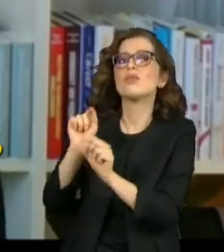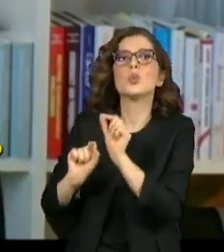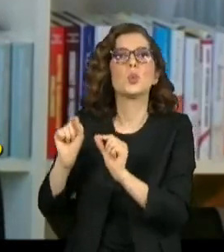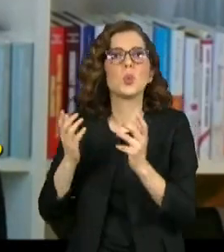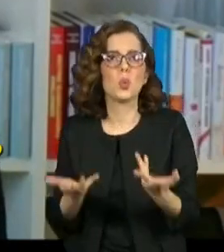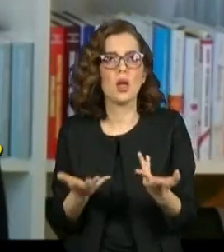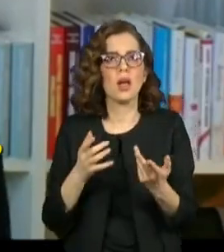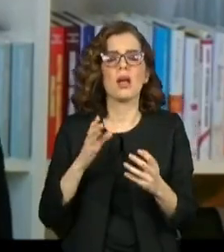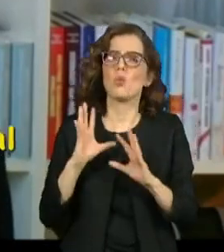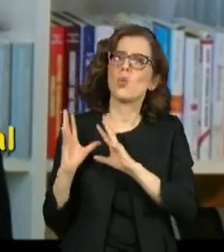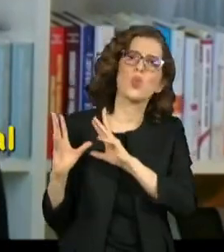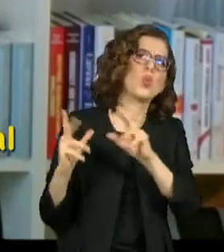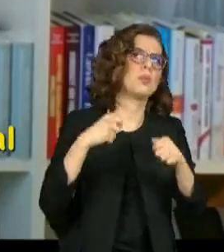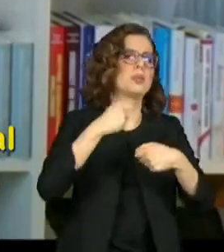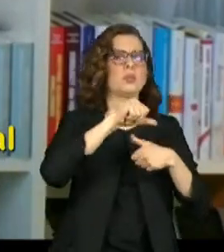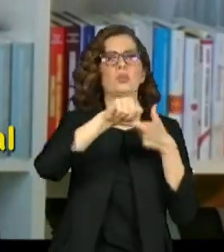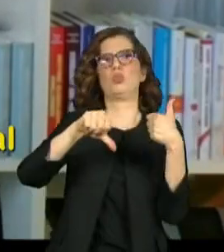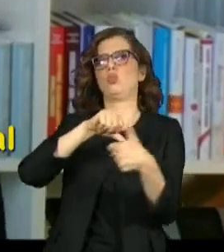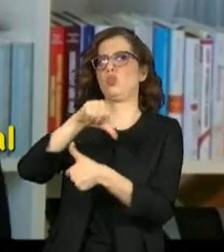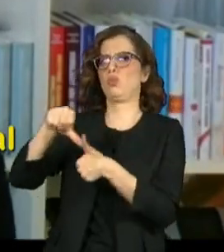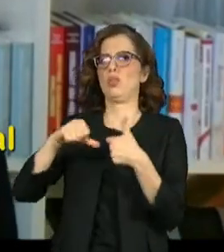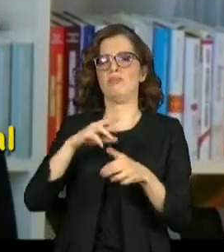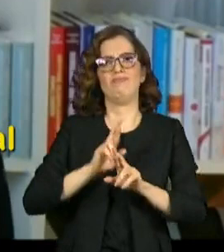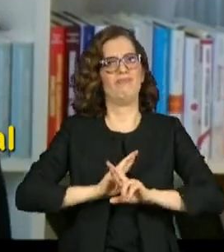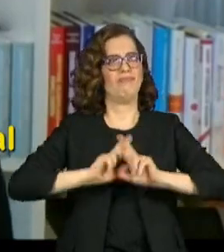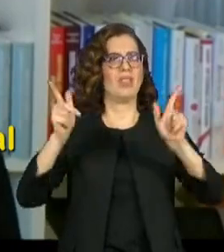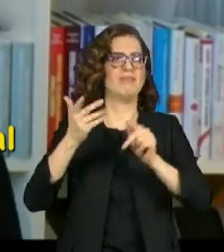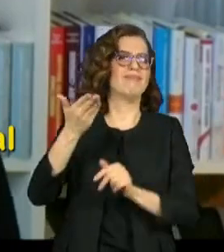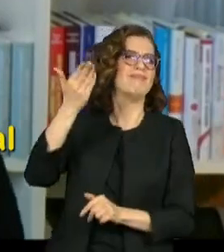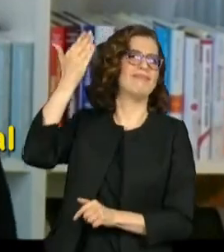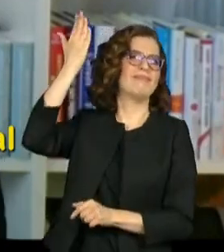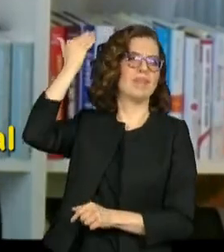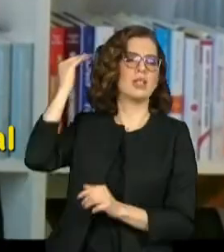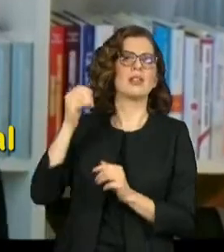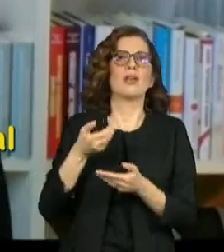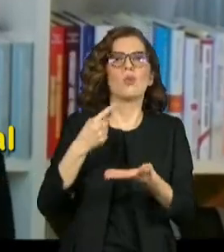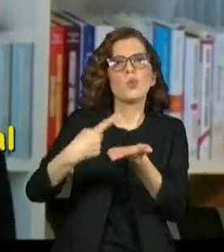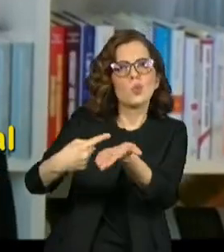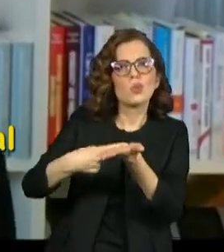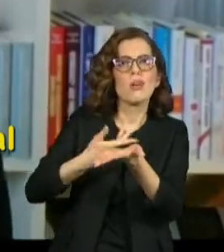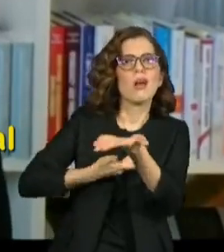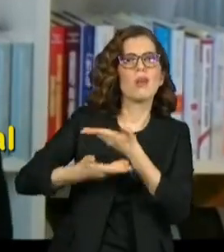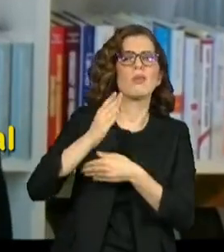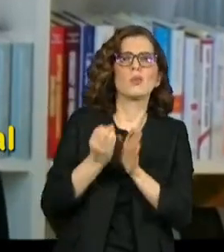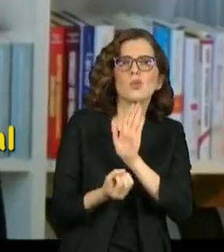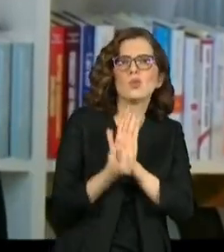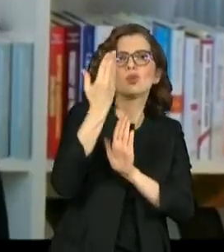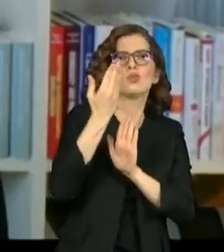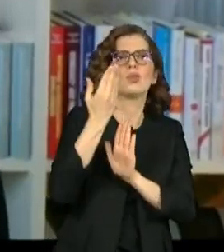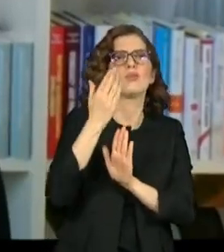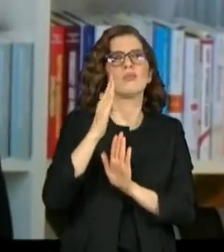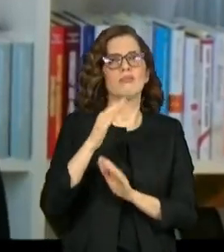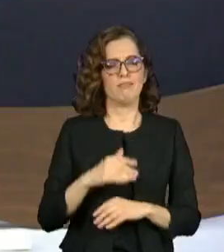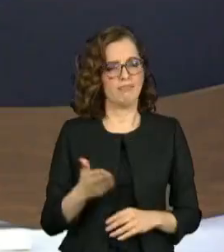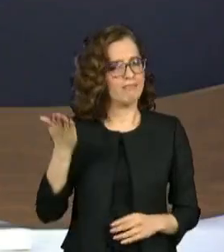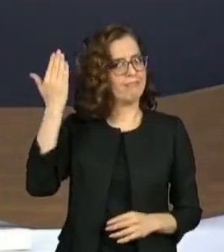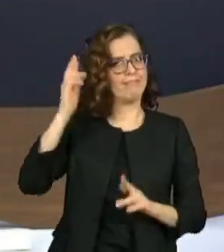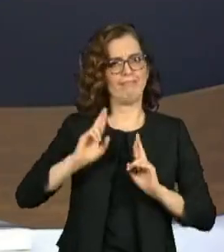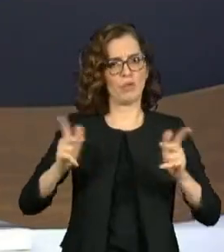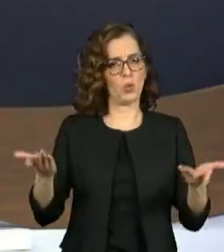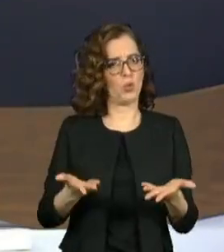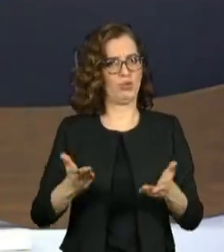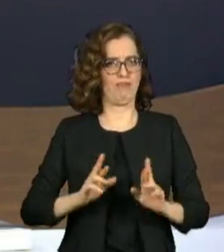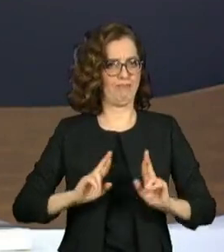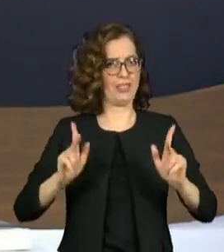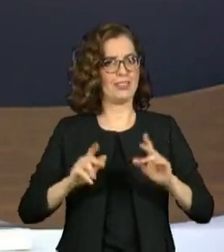change to a modern world which is very different than the one which our original social contract was built on. E em que